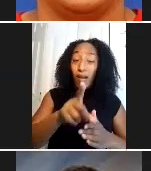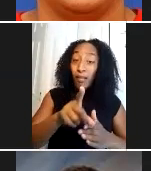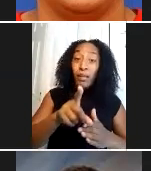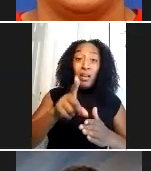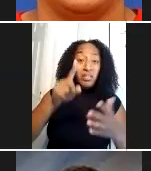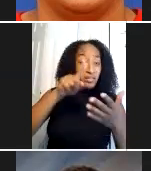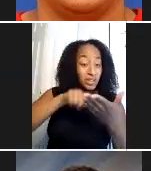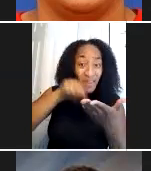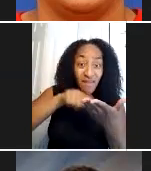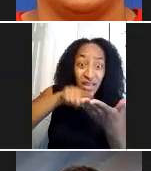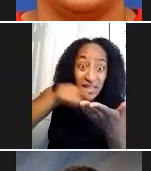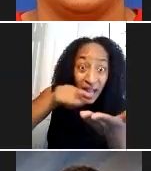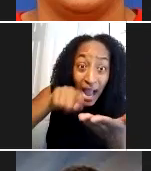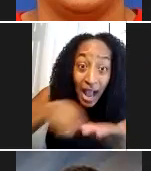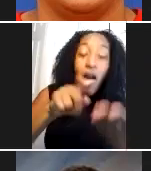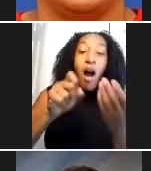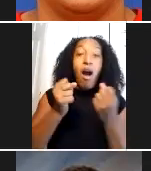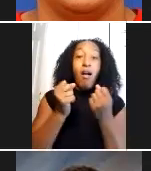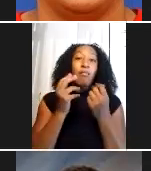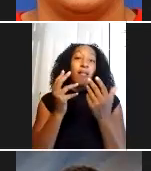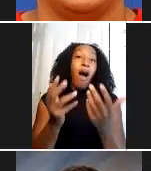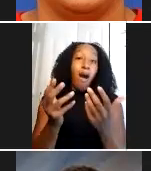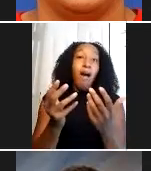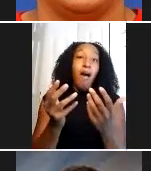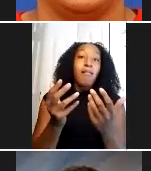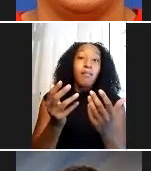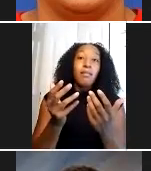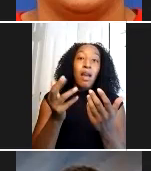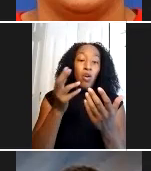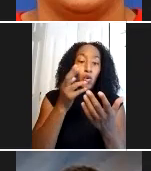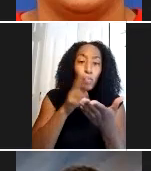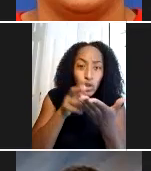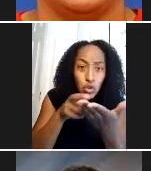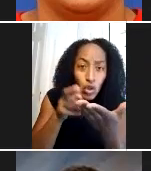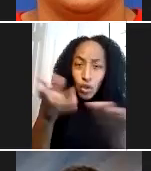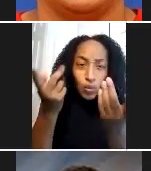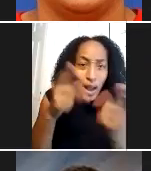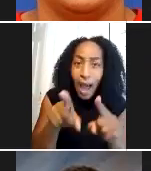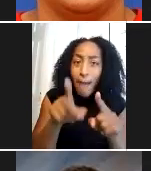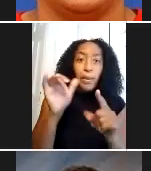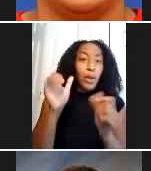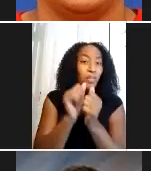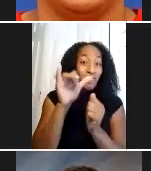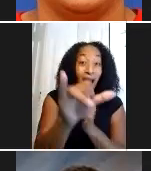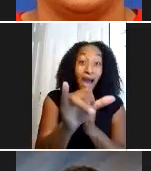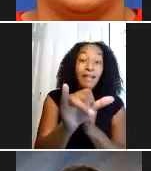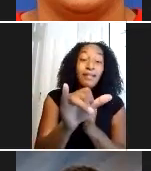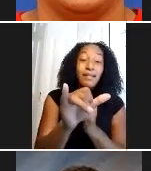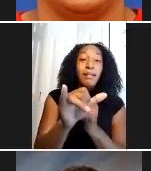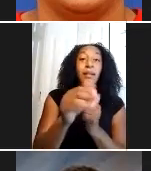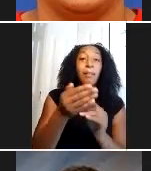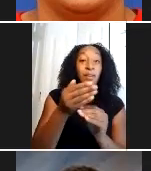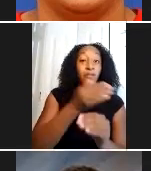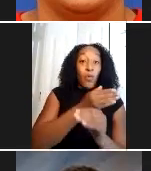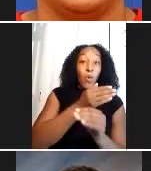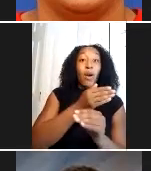investigation of the research and experiments that have already been done in that area. And